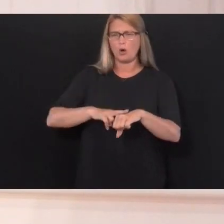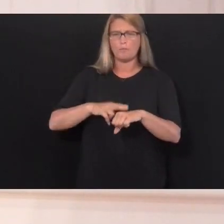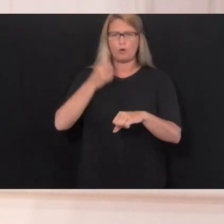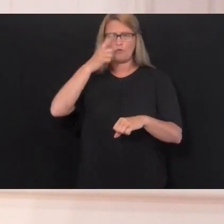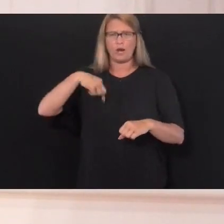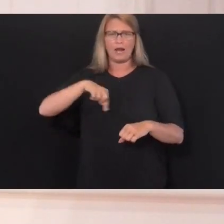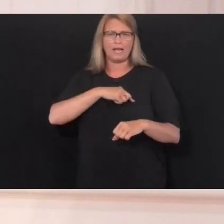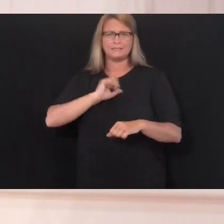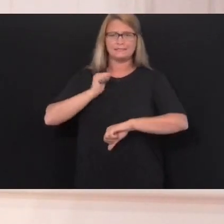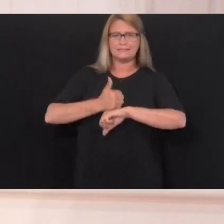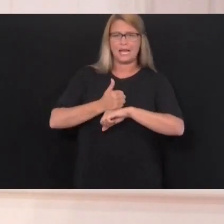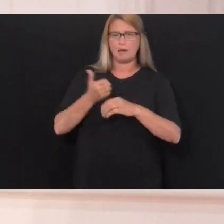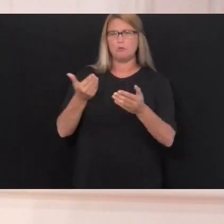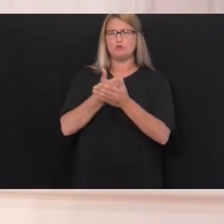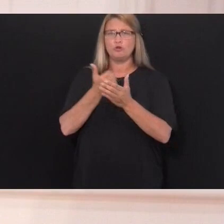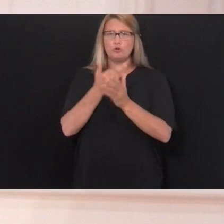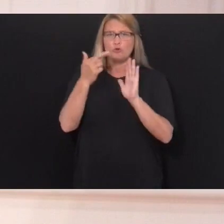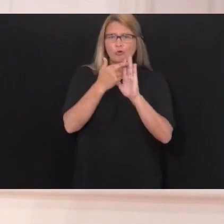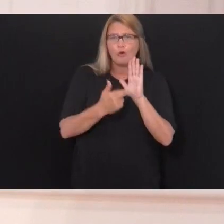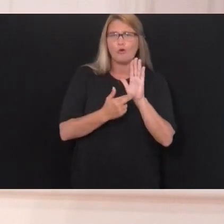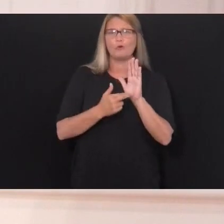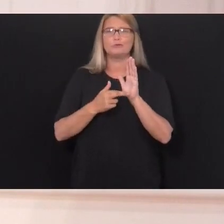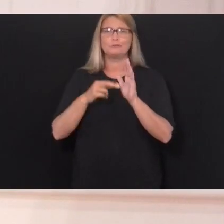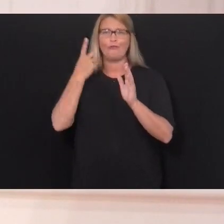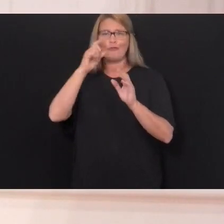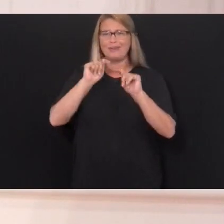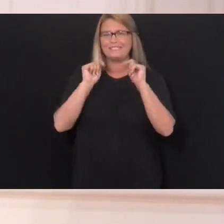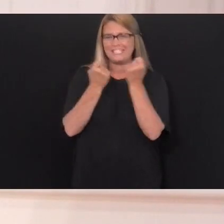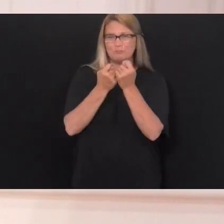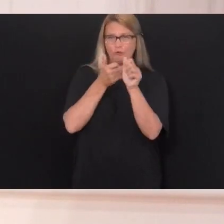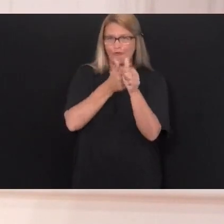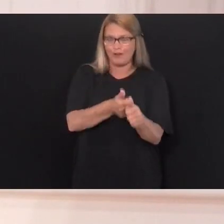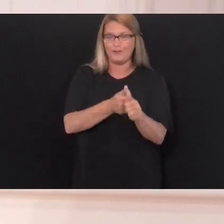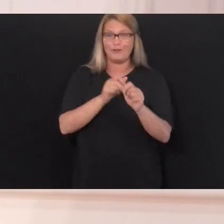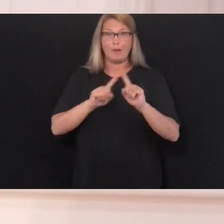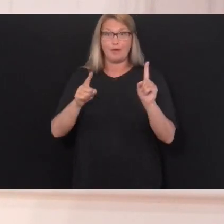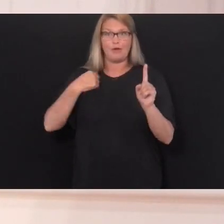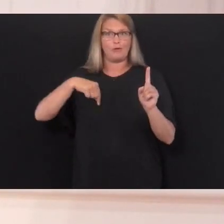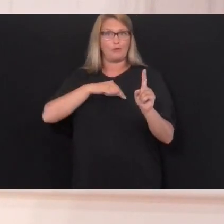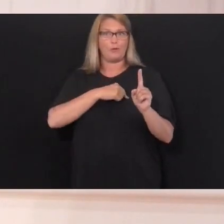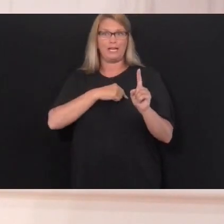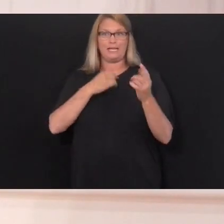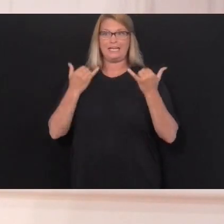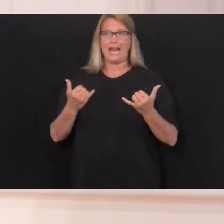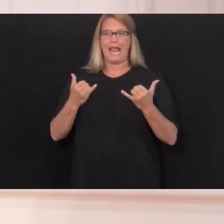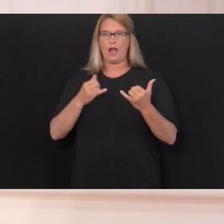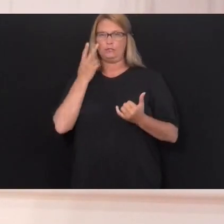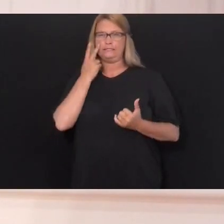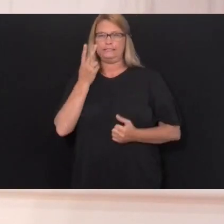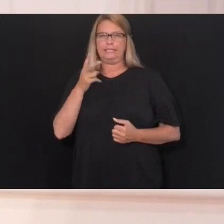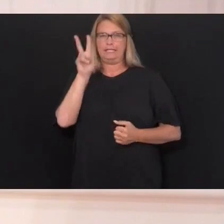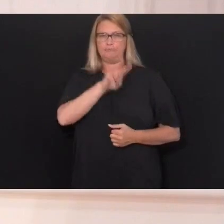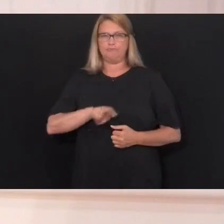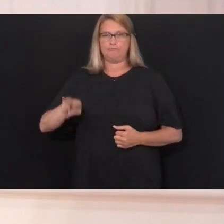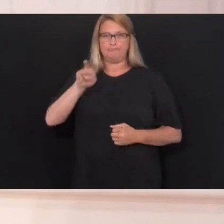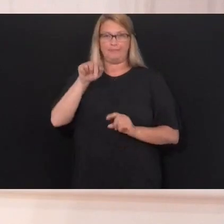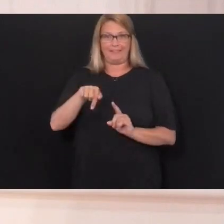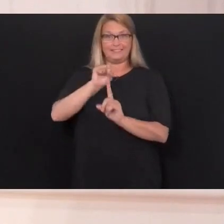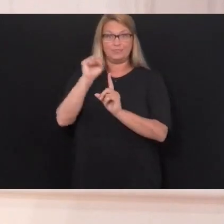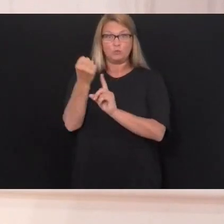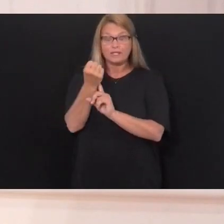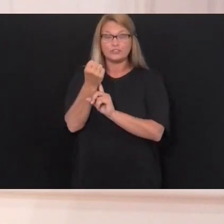I'm going to go through these real fast now. Our free testing, we're going to be up July 10th and the 11th in Mercer,